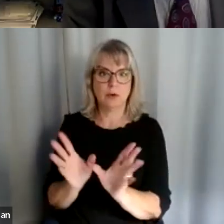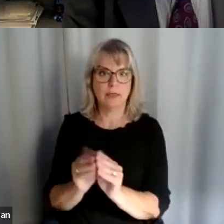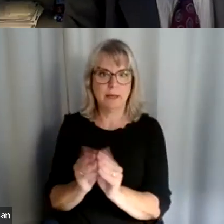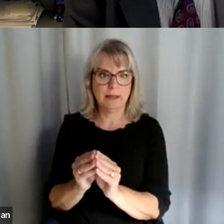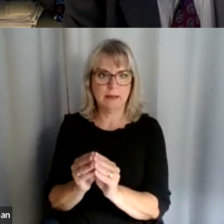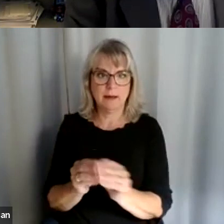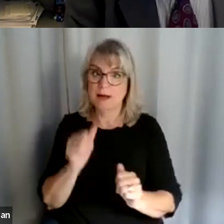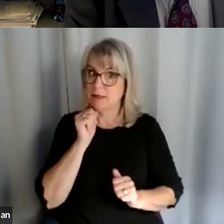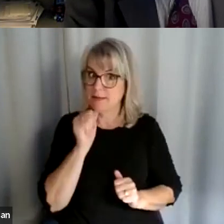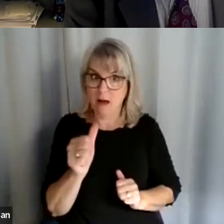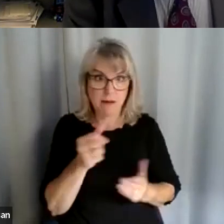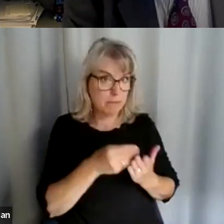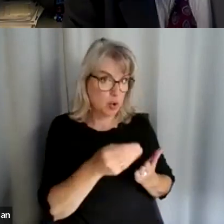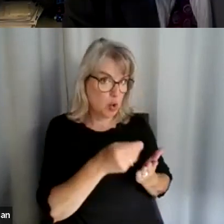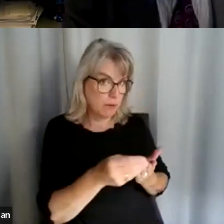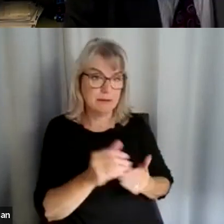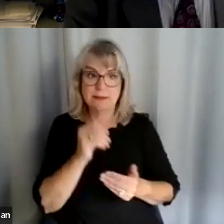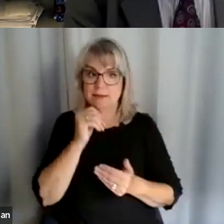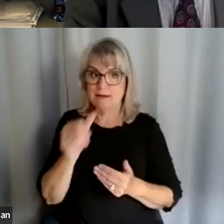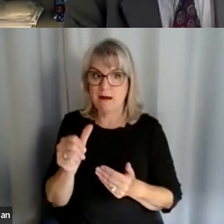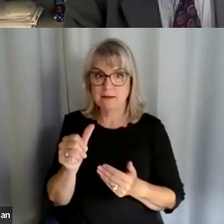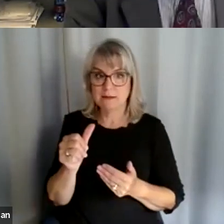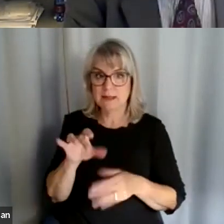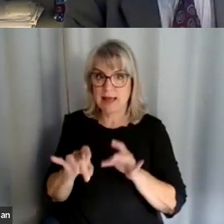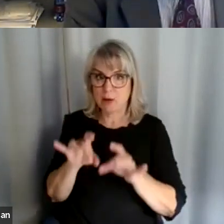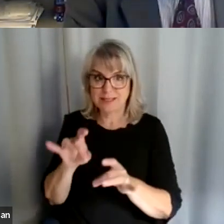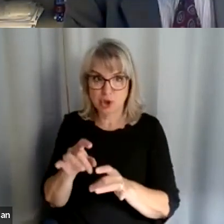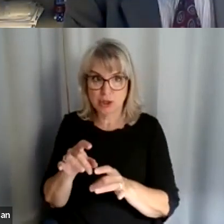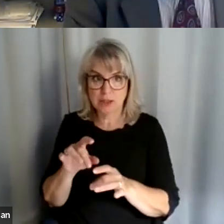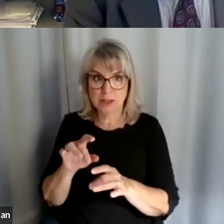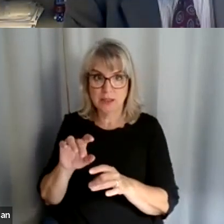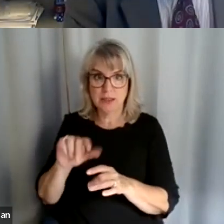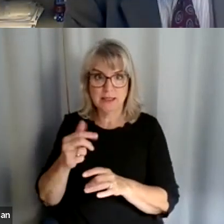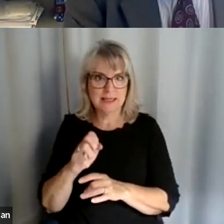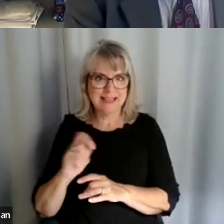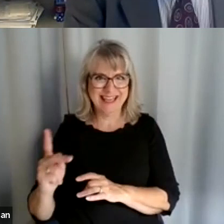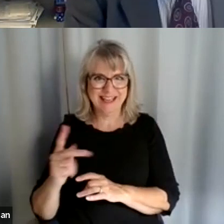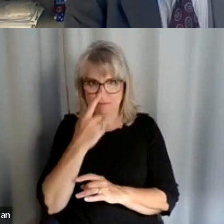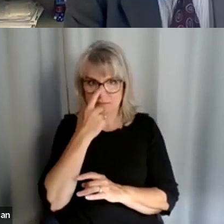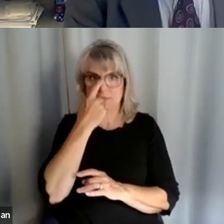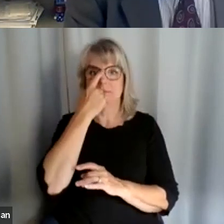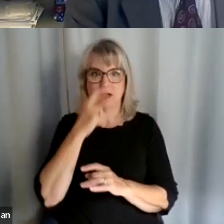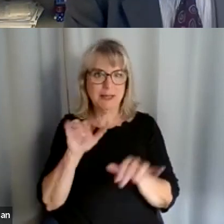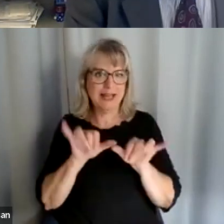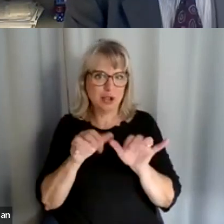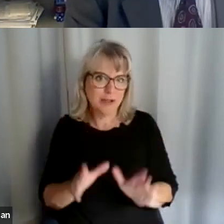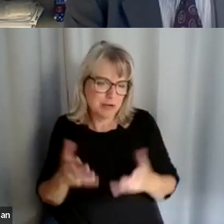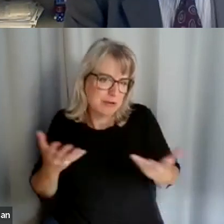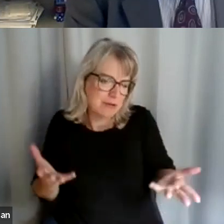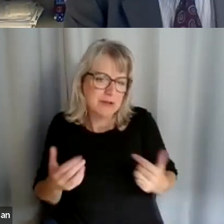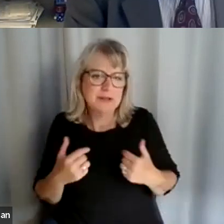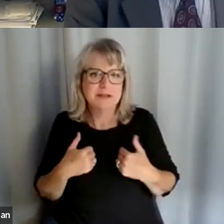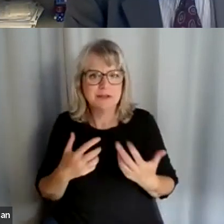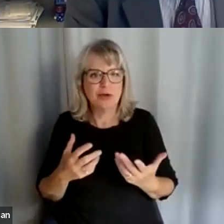a procurement, I'm not an acquisition geek, I'm an engineer. So for the way we see it, for us, procurement